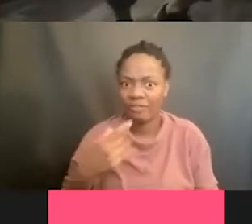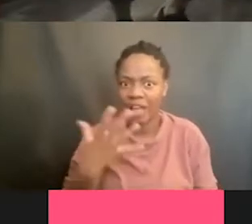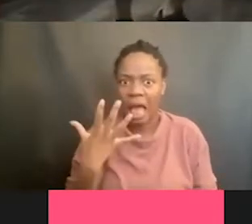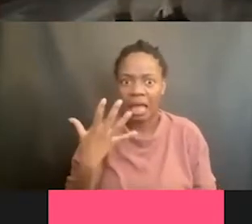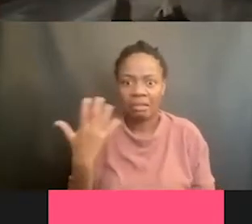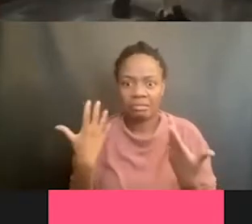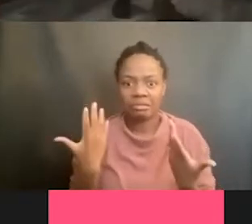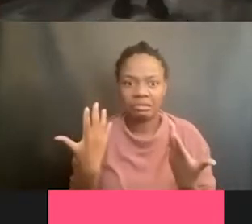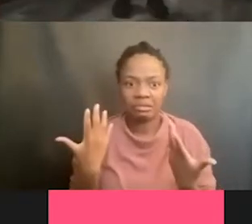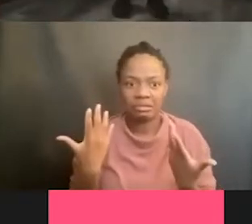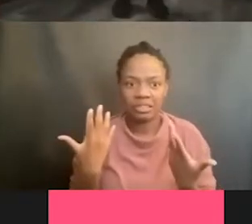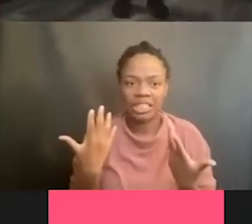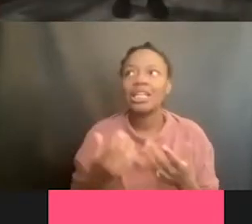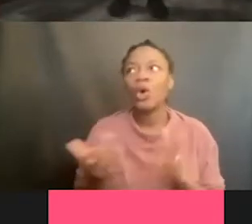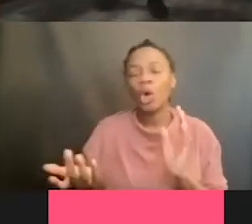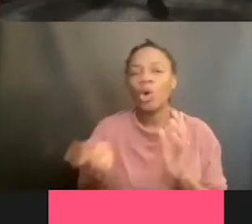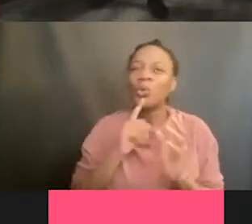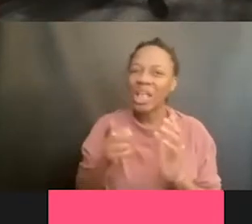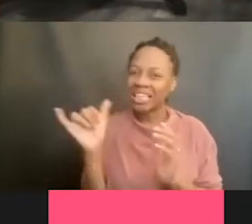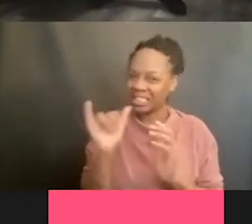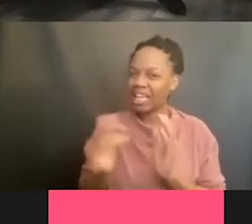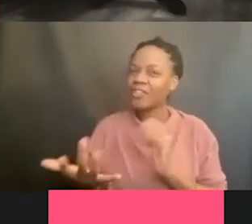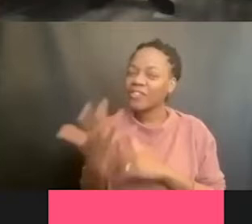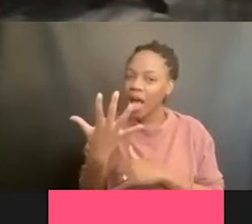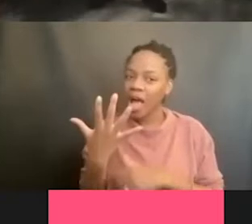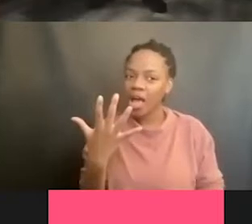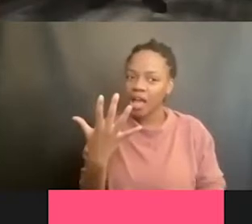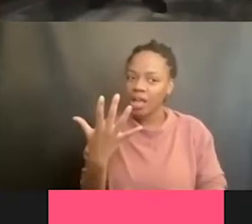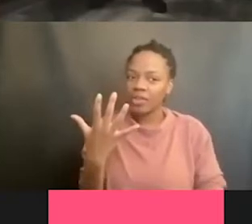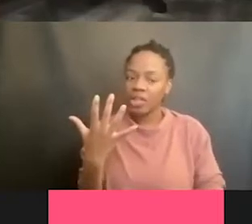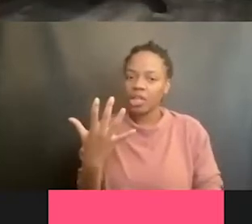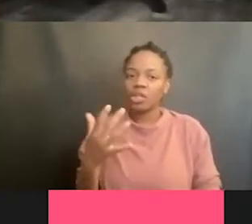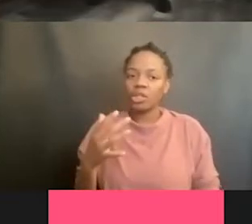I don't know. It technically is 5 because you're doing 8 is when you prep.